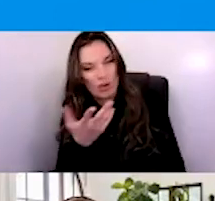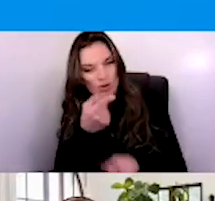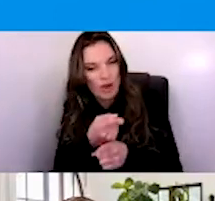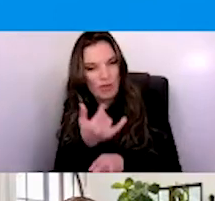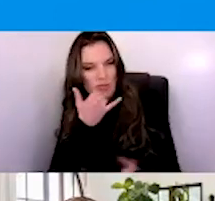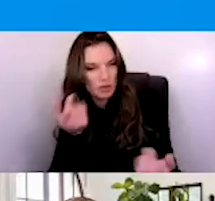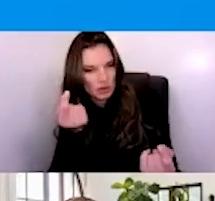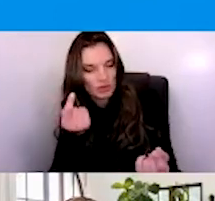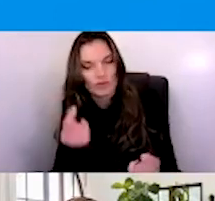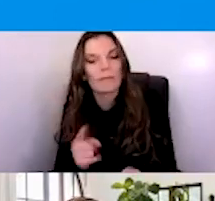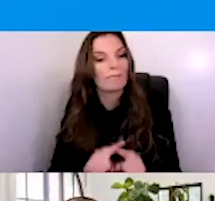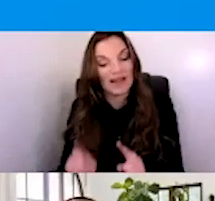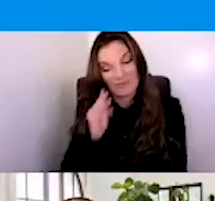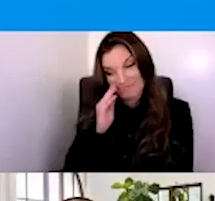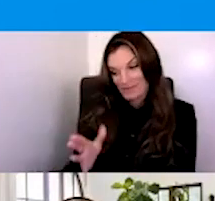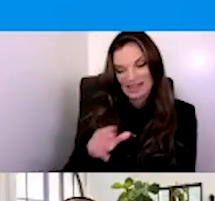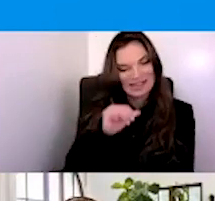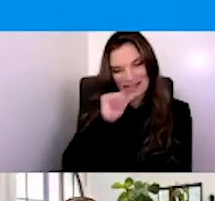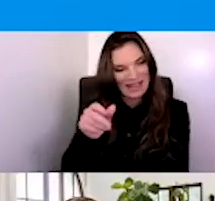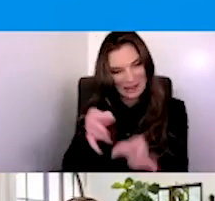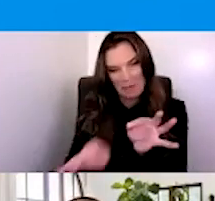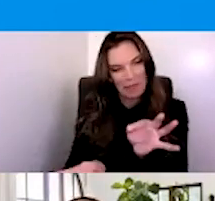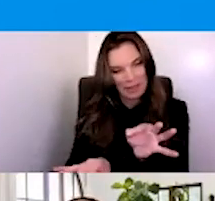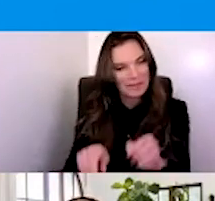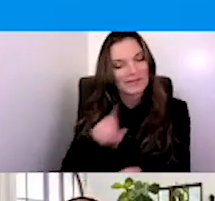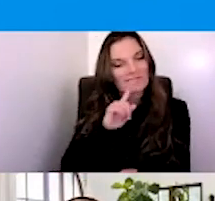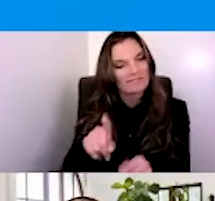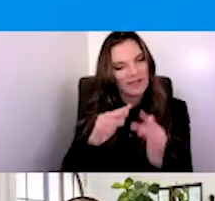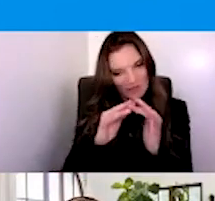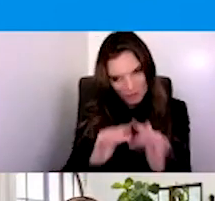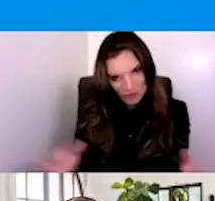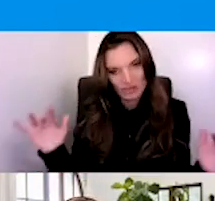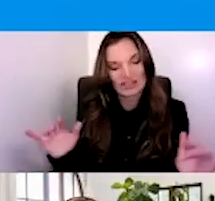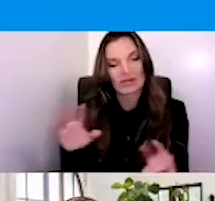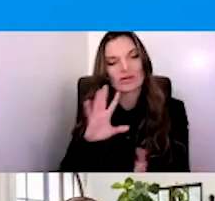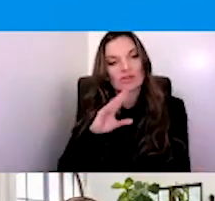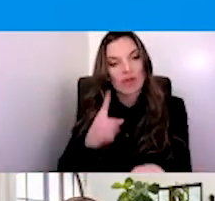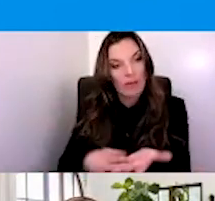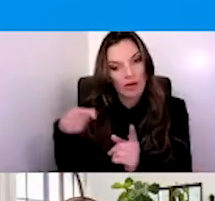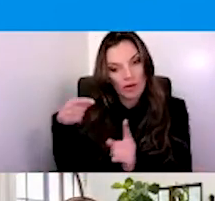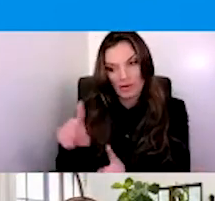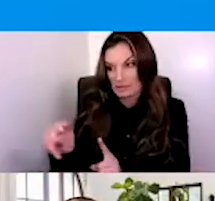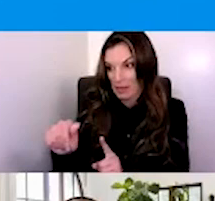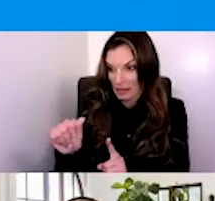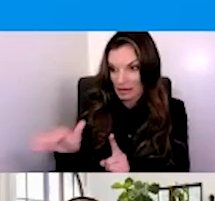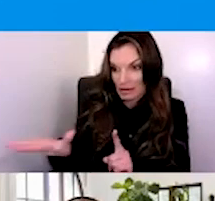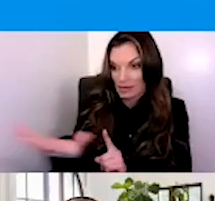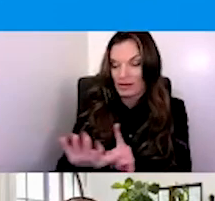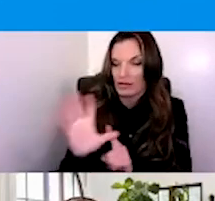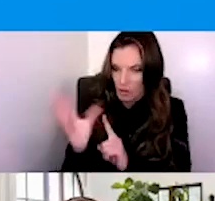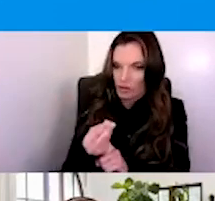talking about a diverse group of people. We're talking about a culture of disability. And so language is going to change over